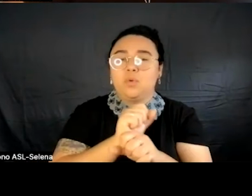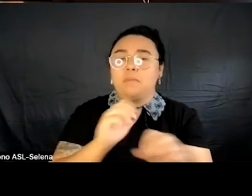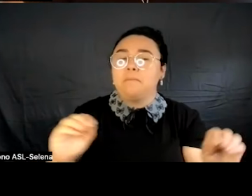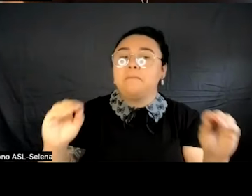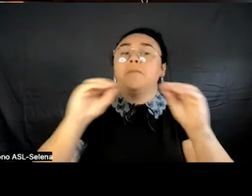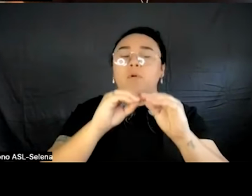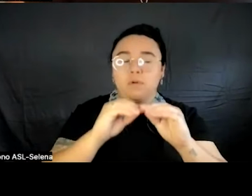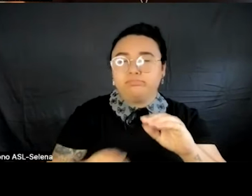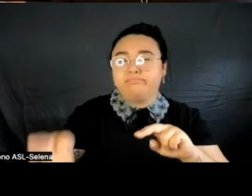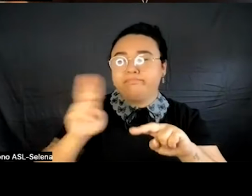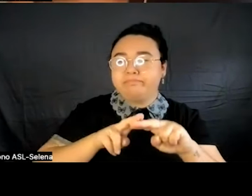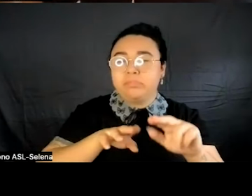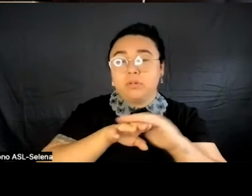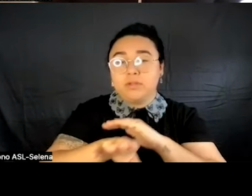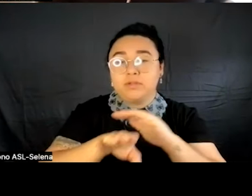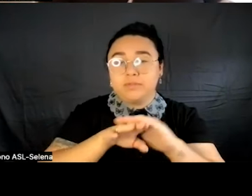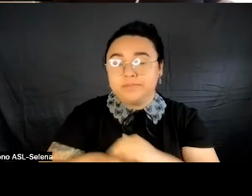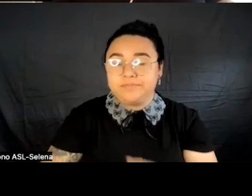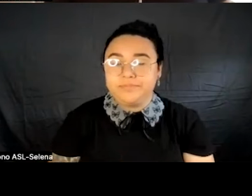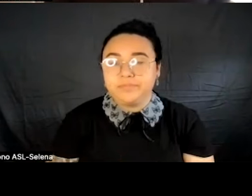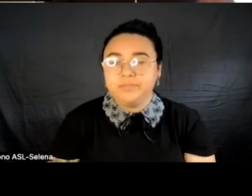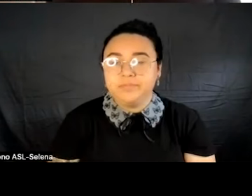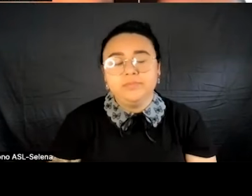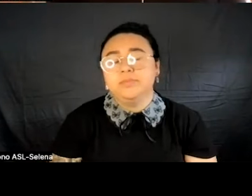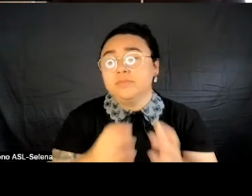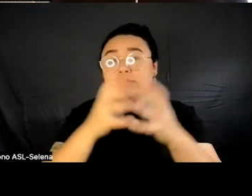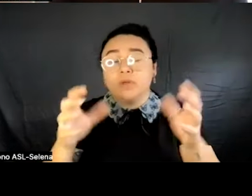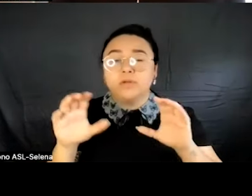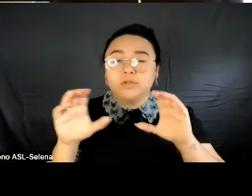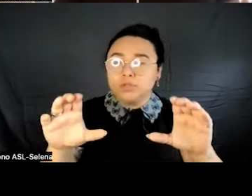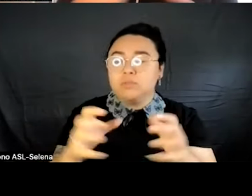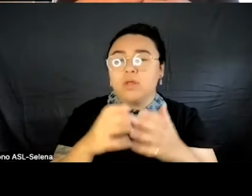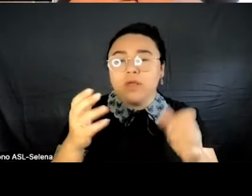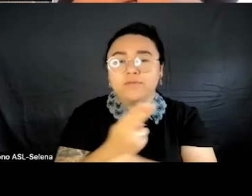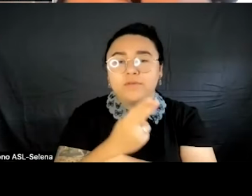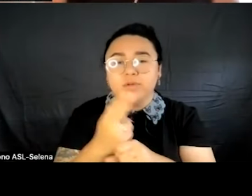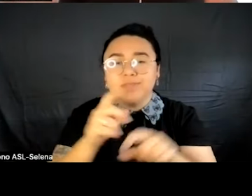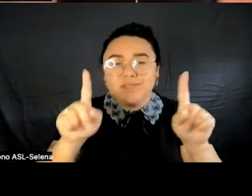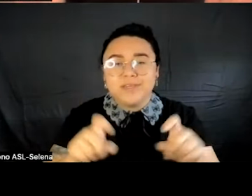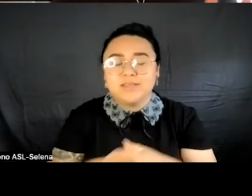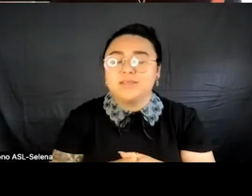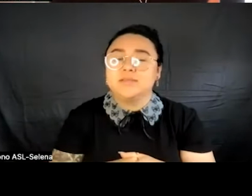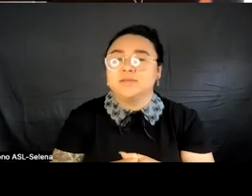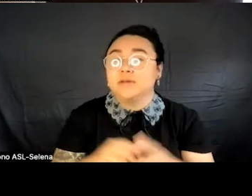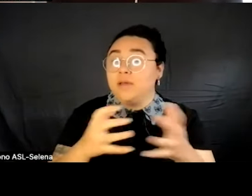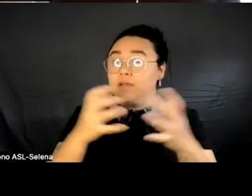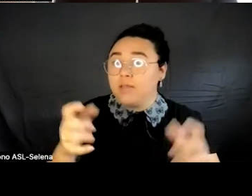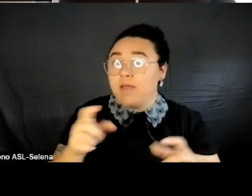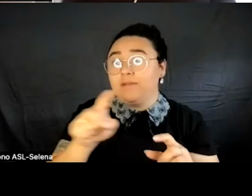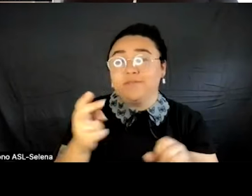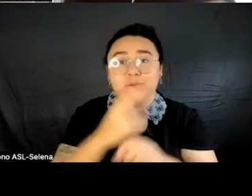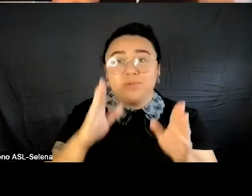accessible. There's a lot of things to do. There's a lot of user testing to do, There's a lot of